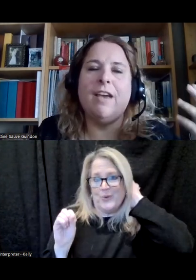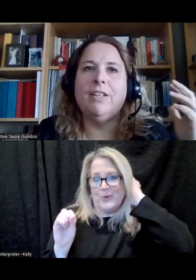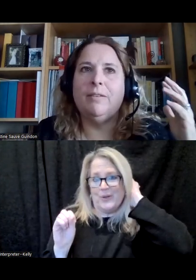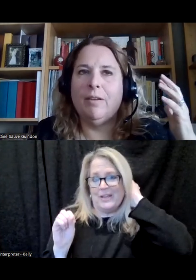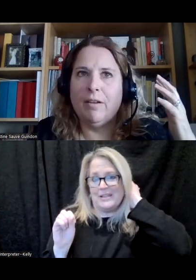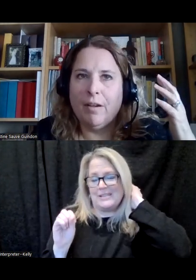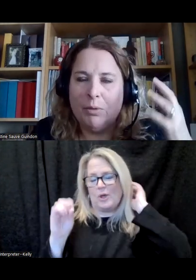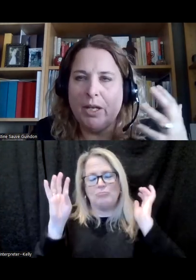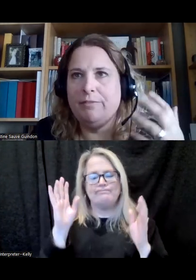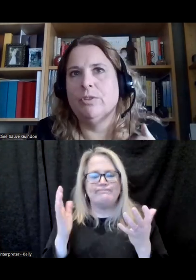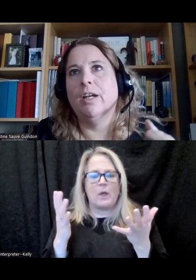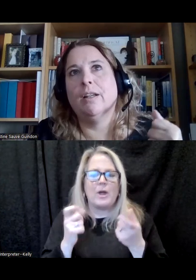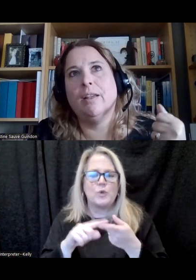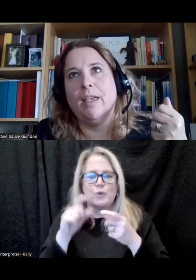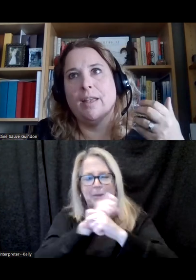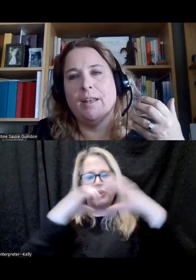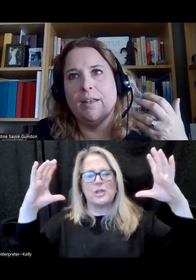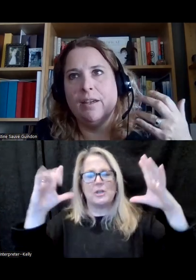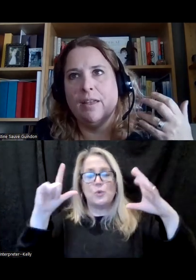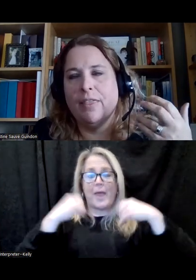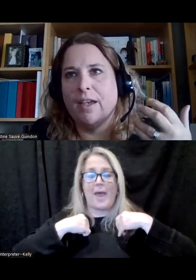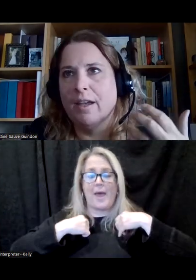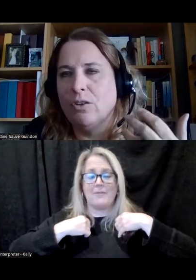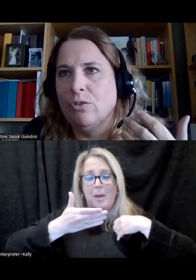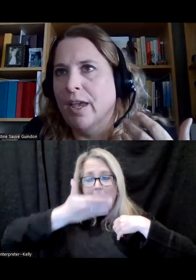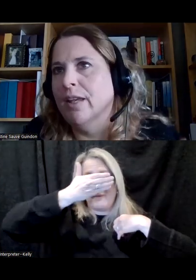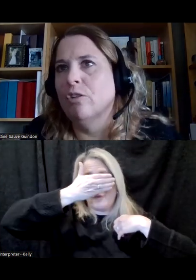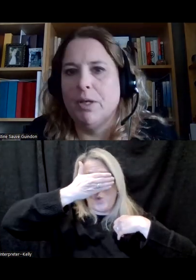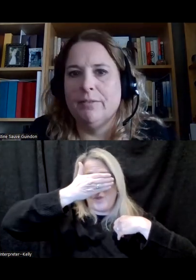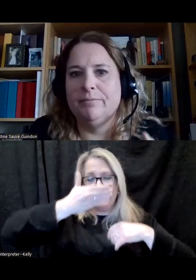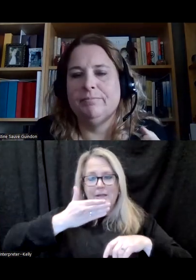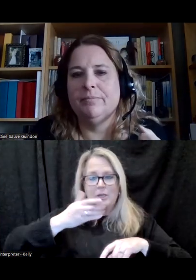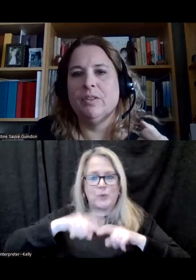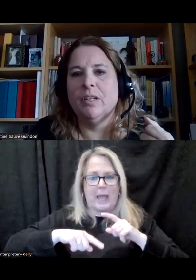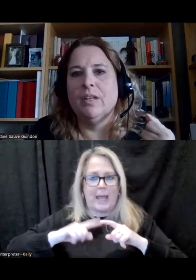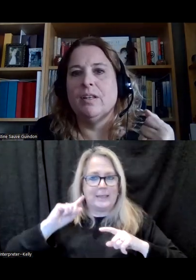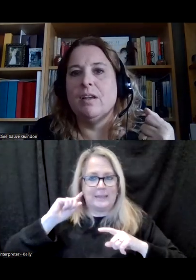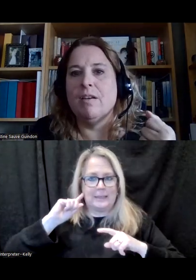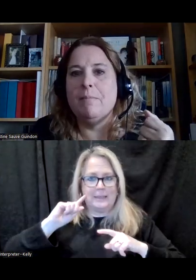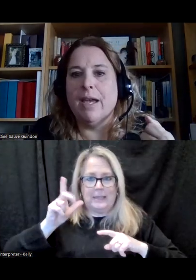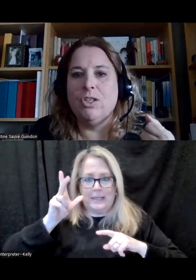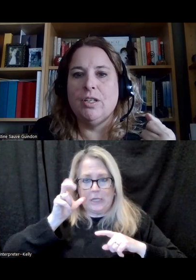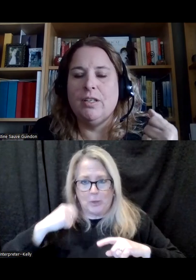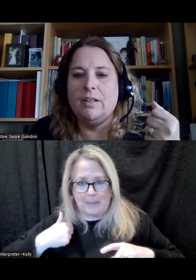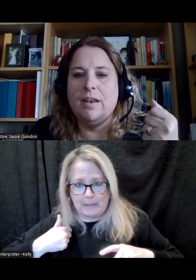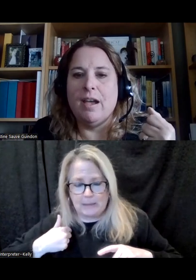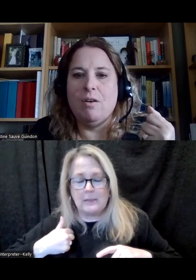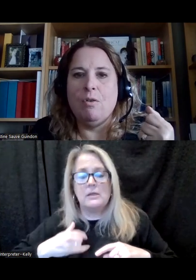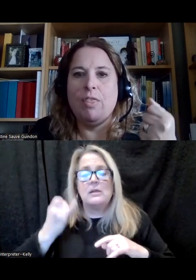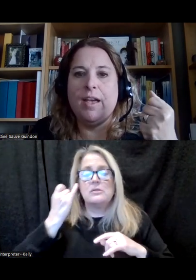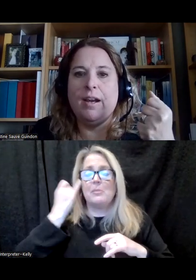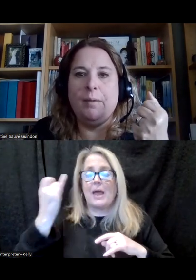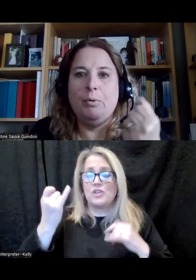pretend you have a blindfold on it and that you can't hear me. Now imagine